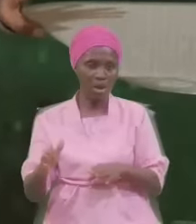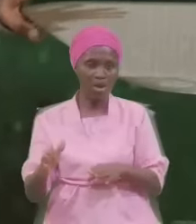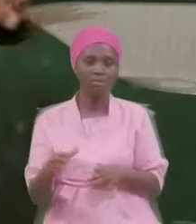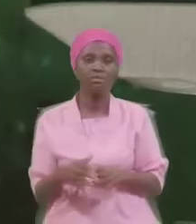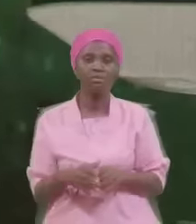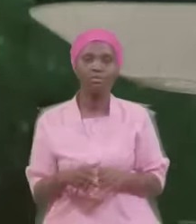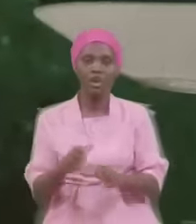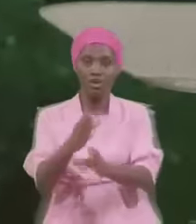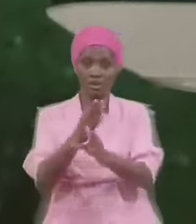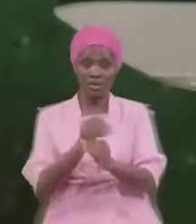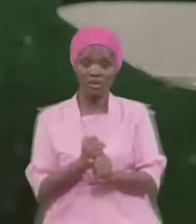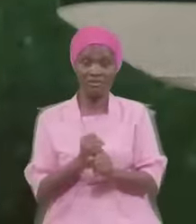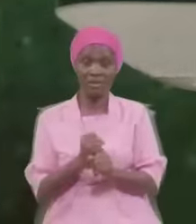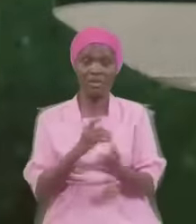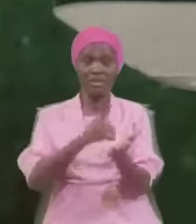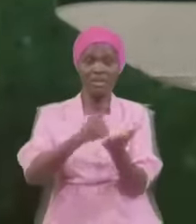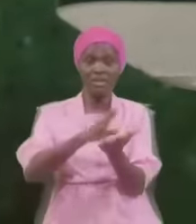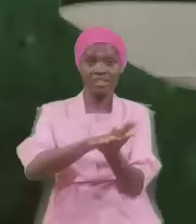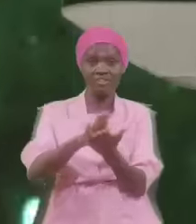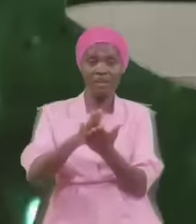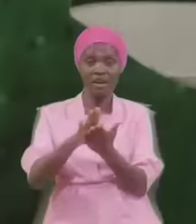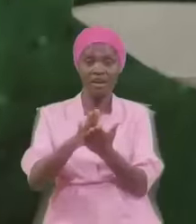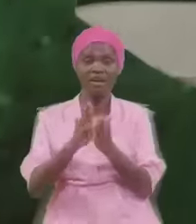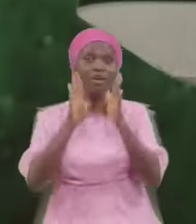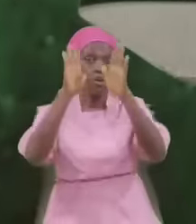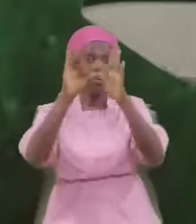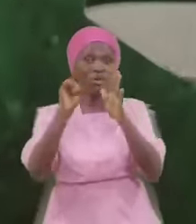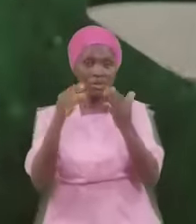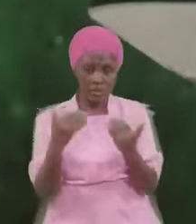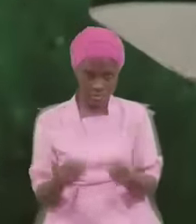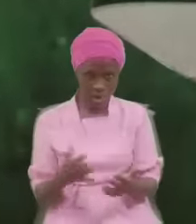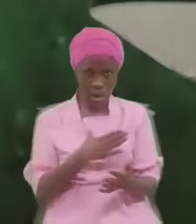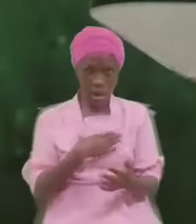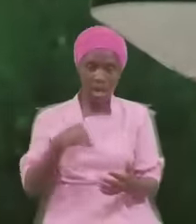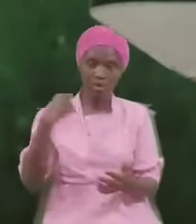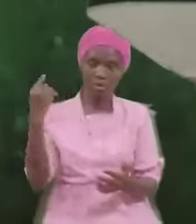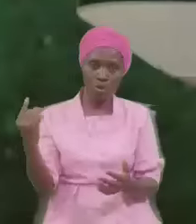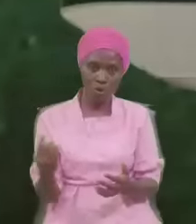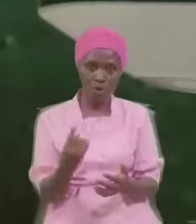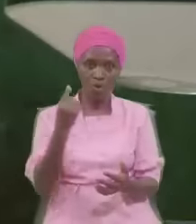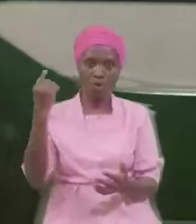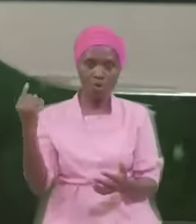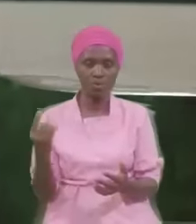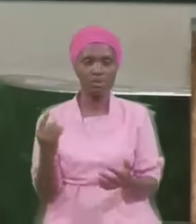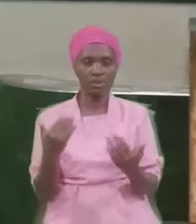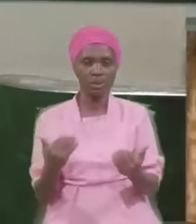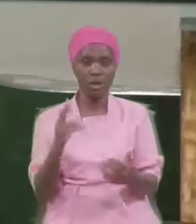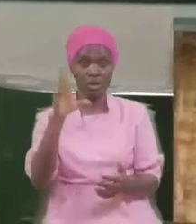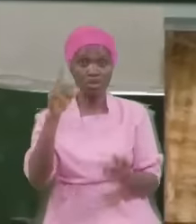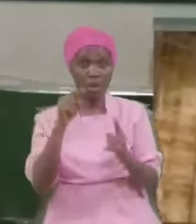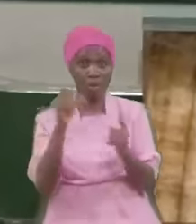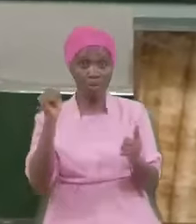Receiving supernatural wonders now and always. Three things we're looking at.